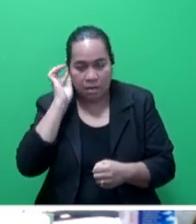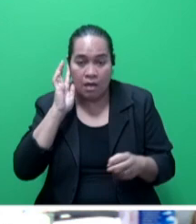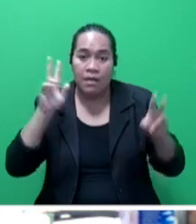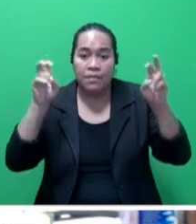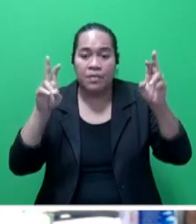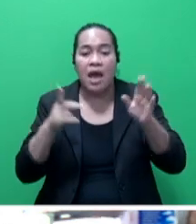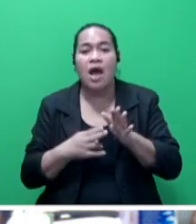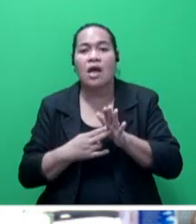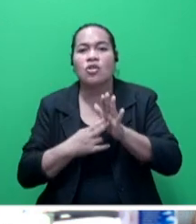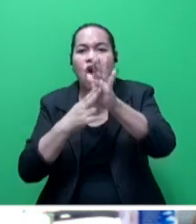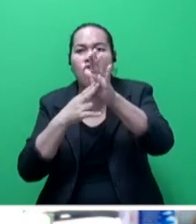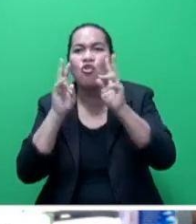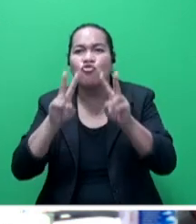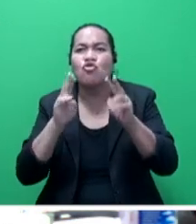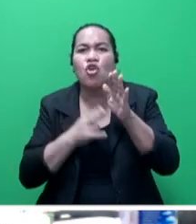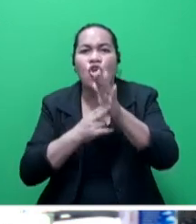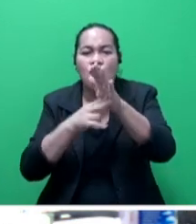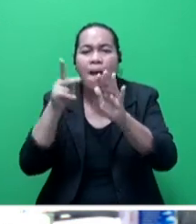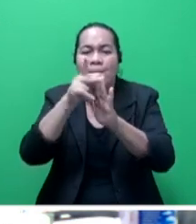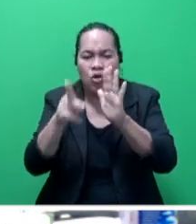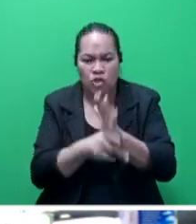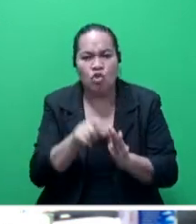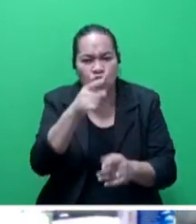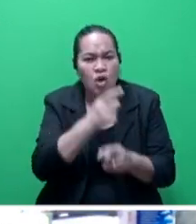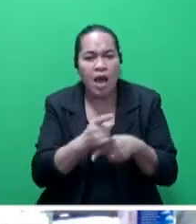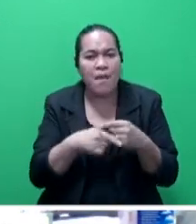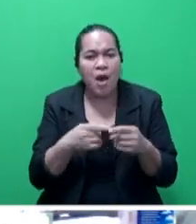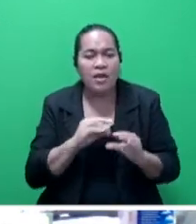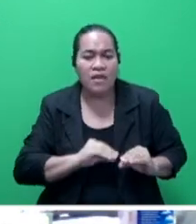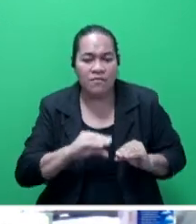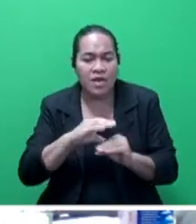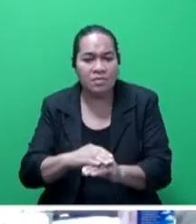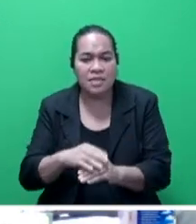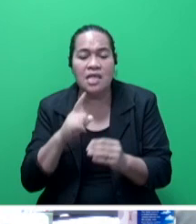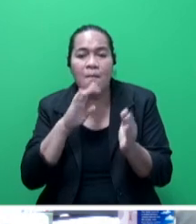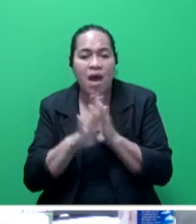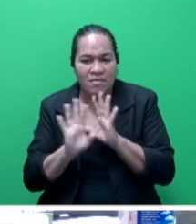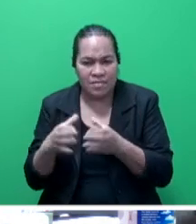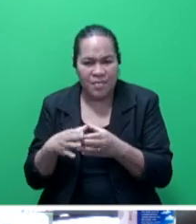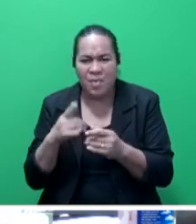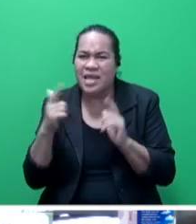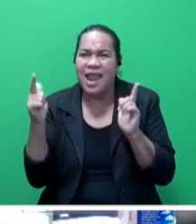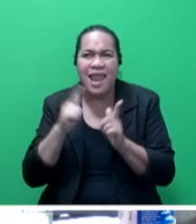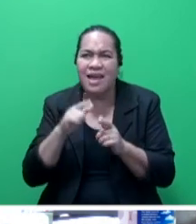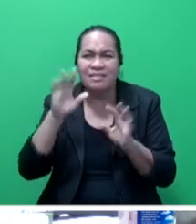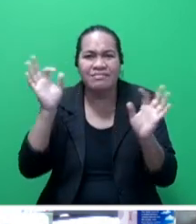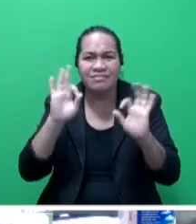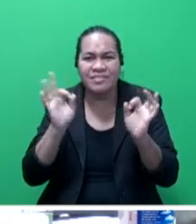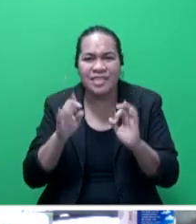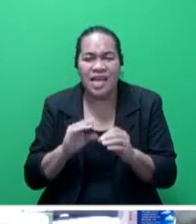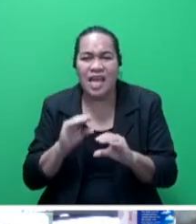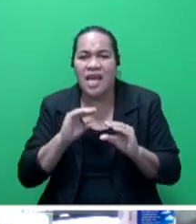want to go to the north. They're talking about investment in the private sector. But there's lack of infrastructure in the northern division, Mr. Speaker,